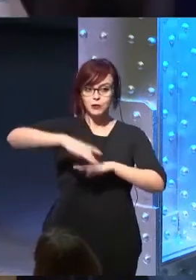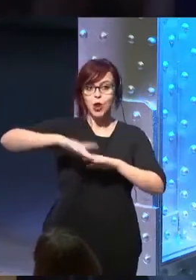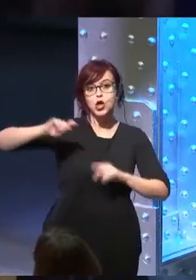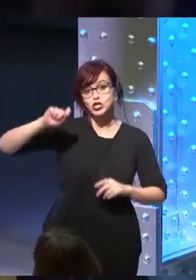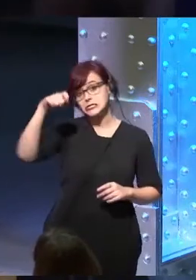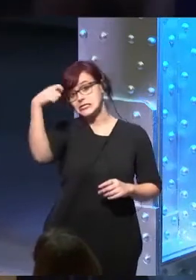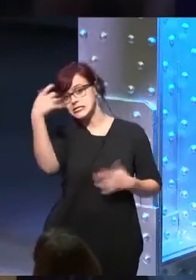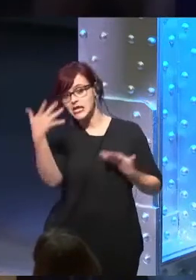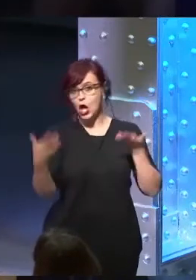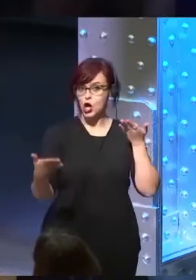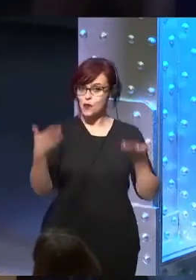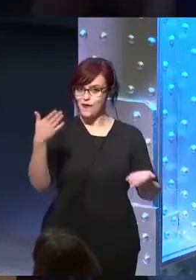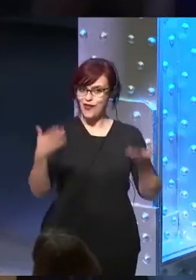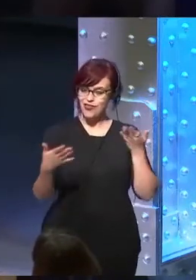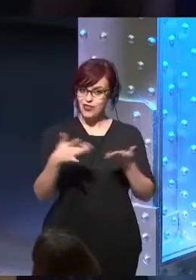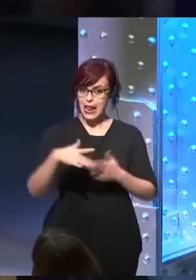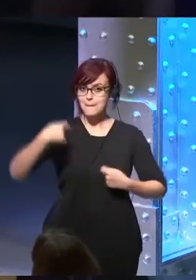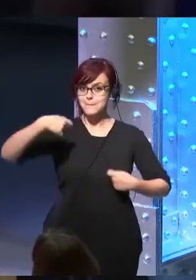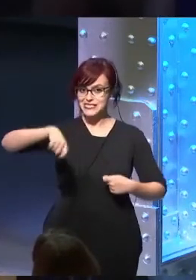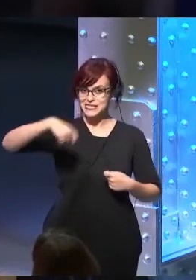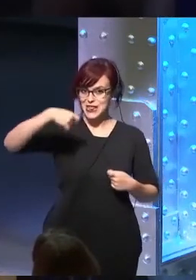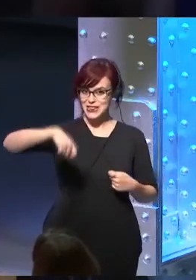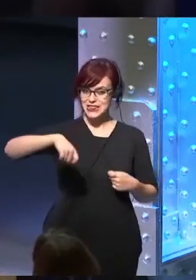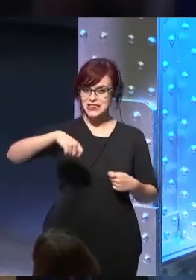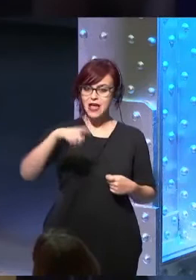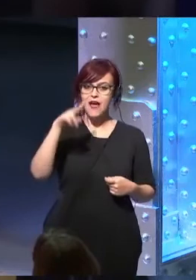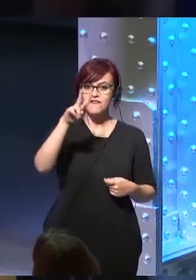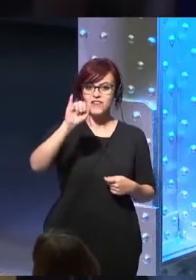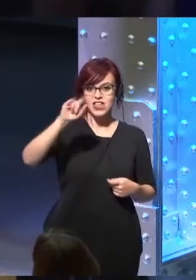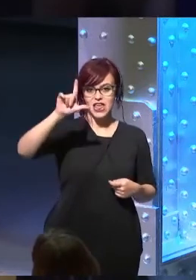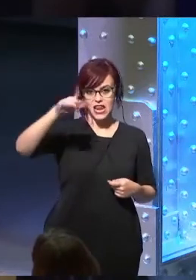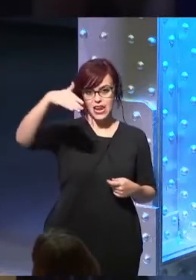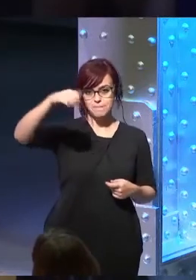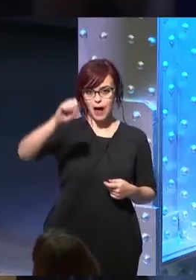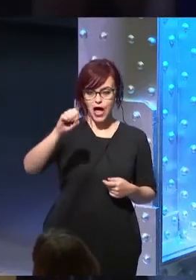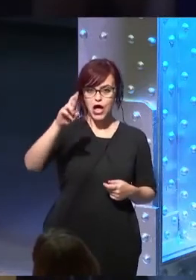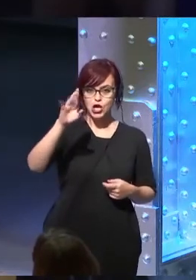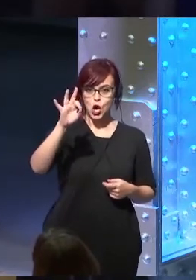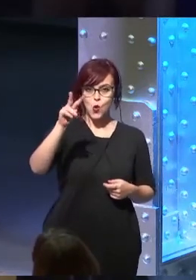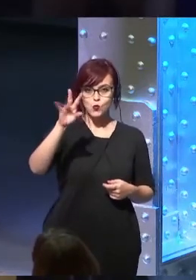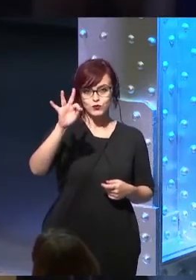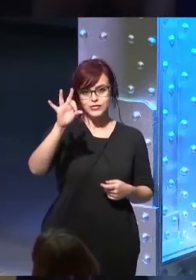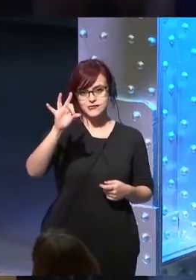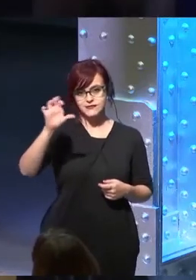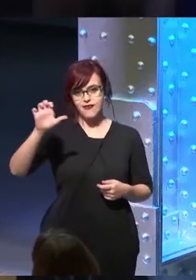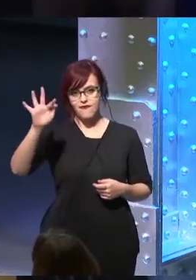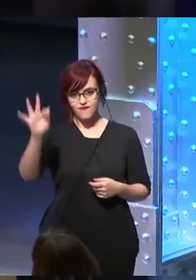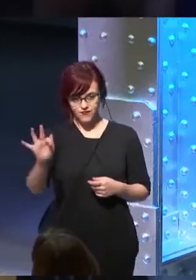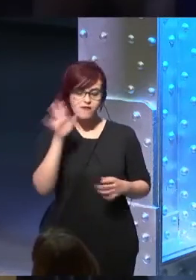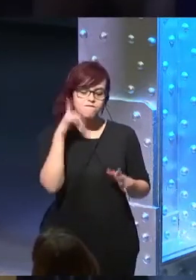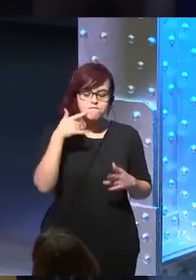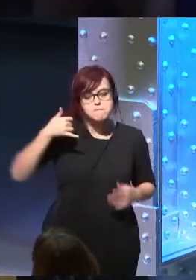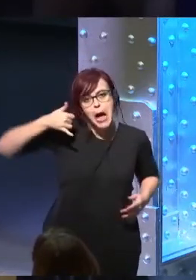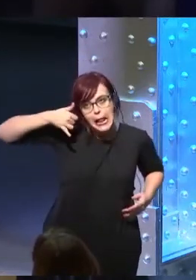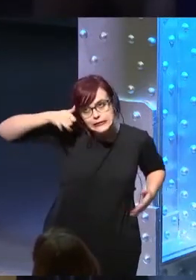from Brazil, who had to open this is really bad luck. She had to open a